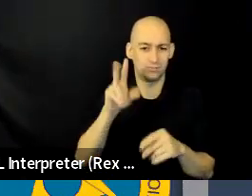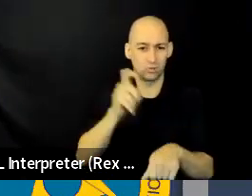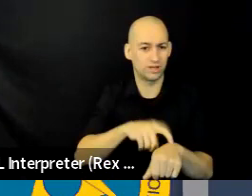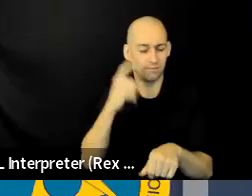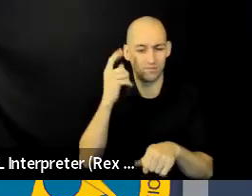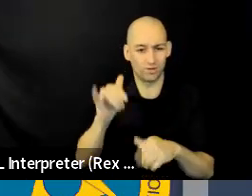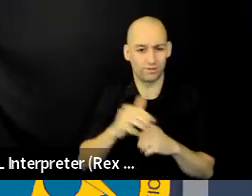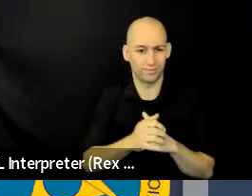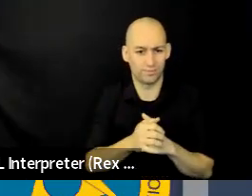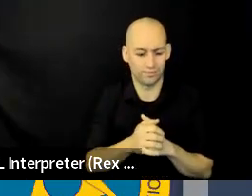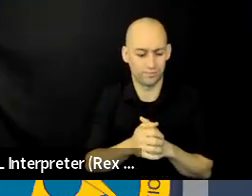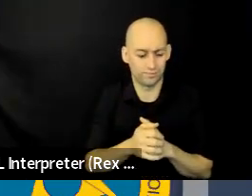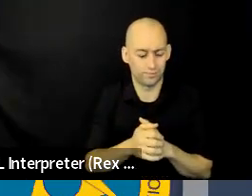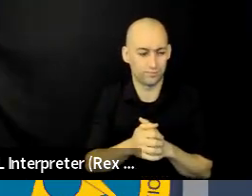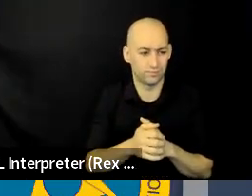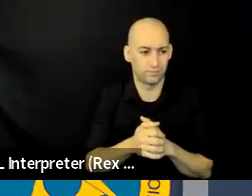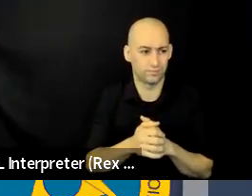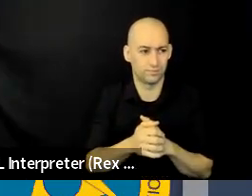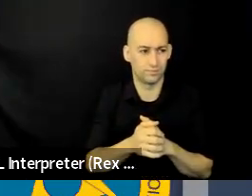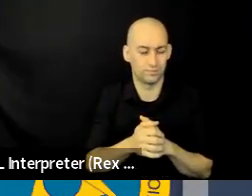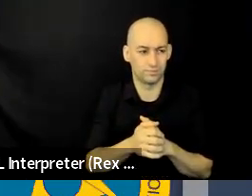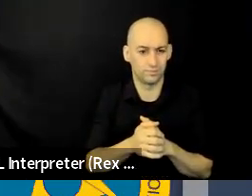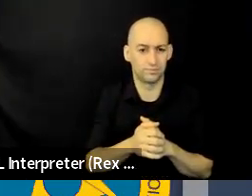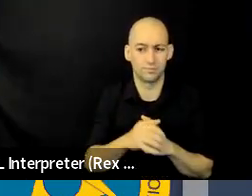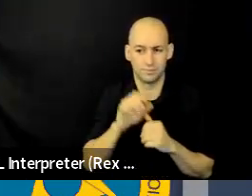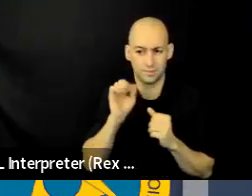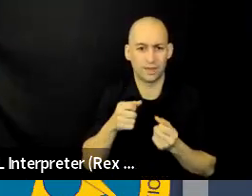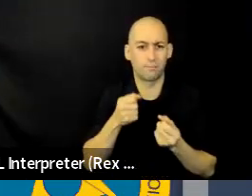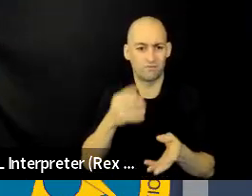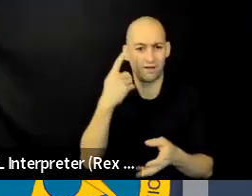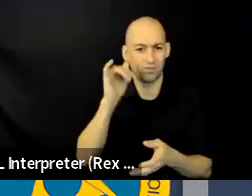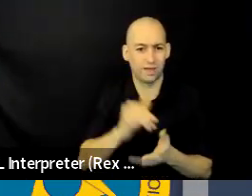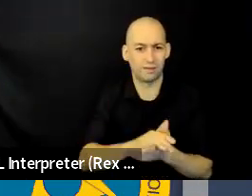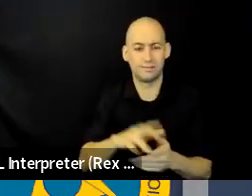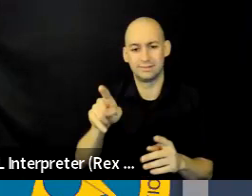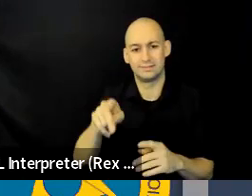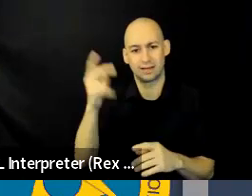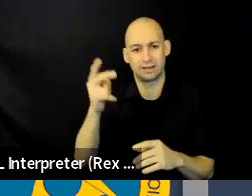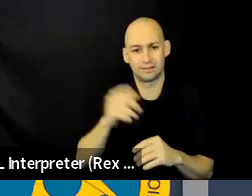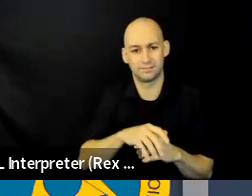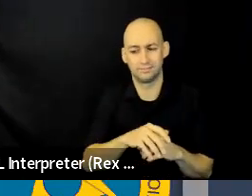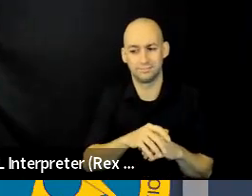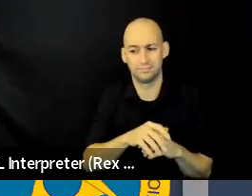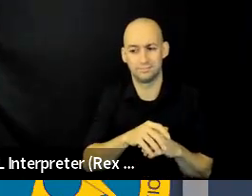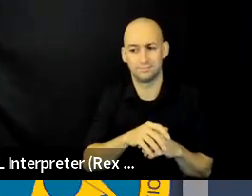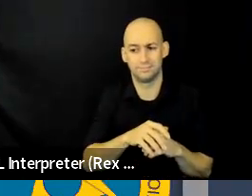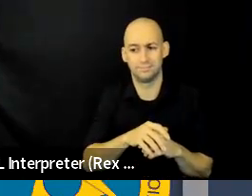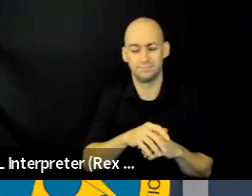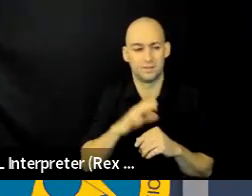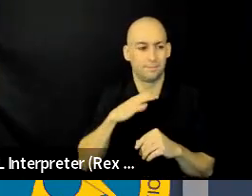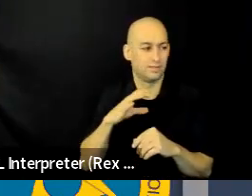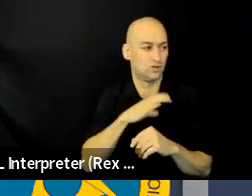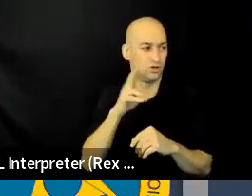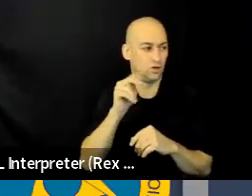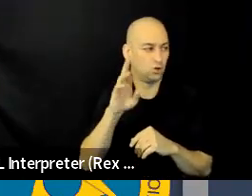it. And we can provide that. Thank you. Yeah. Second on approval. And Commissioner Norton,